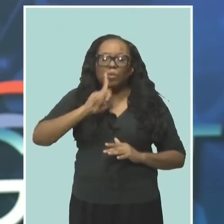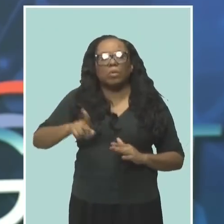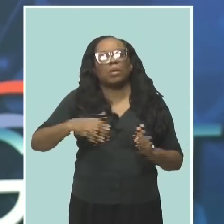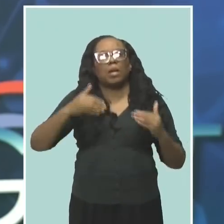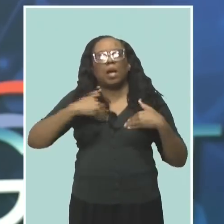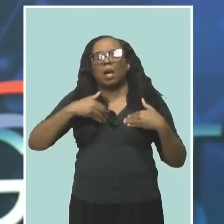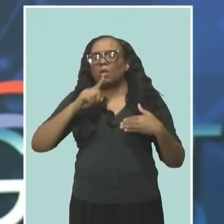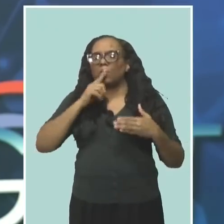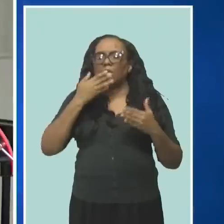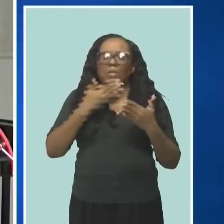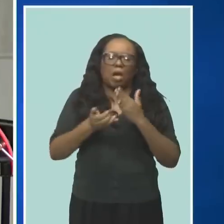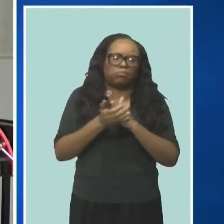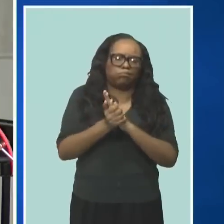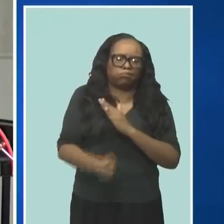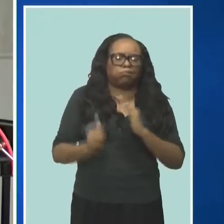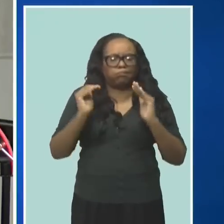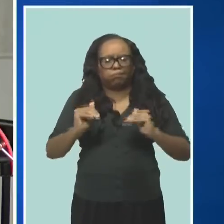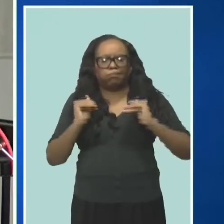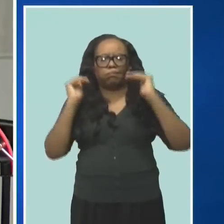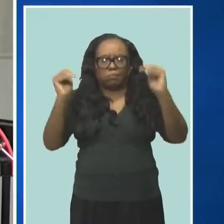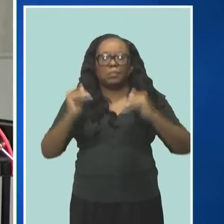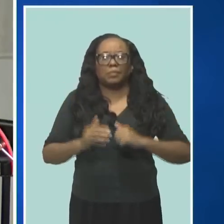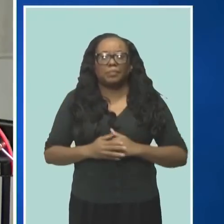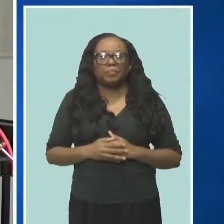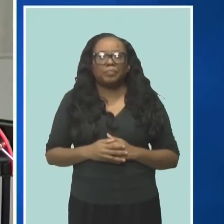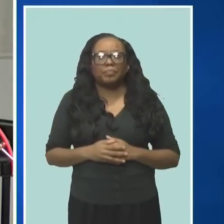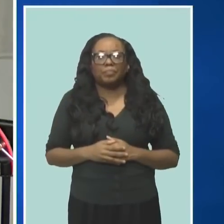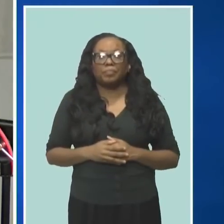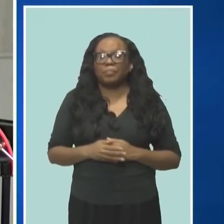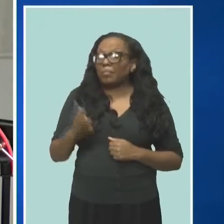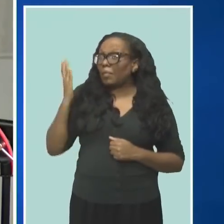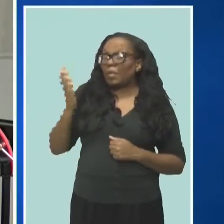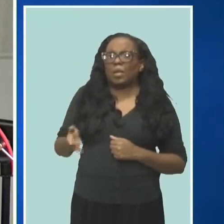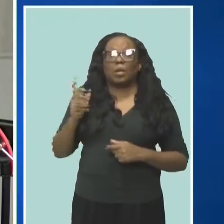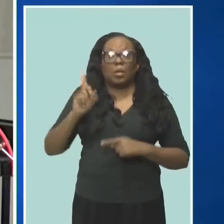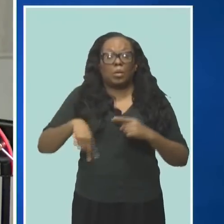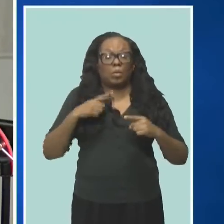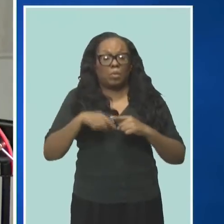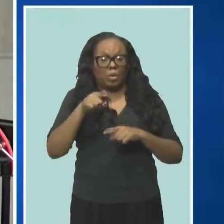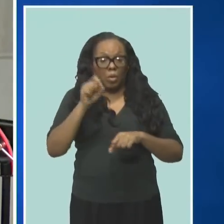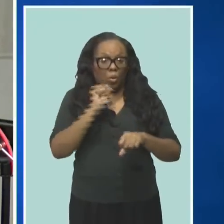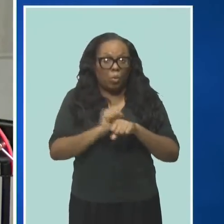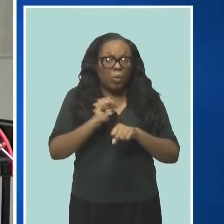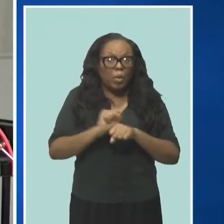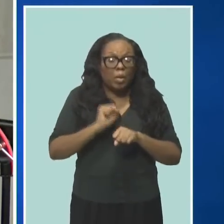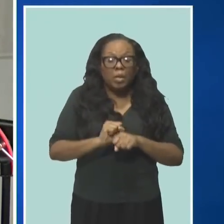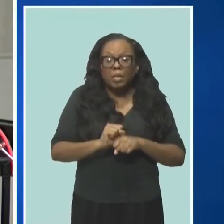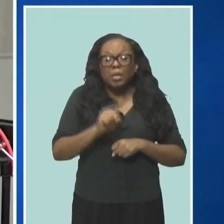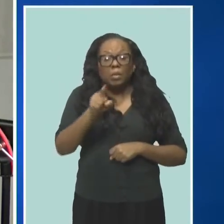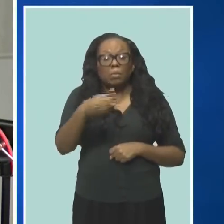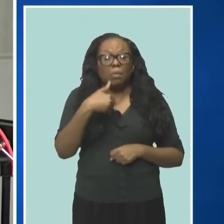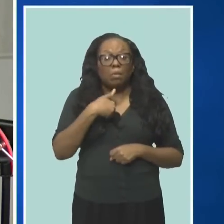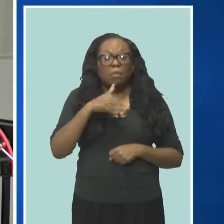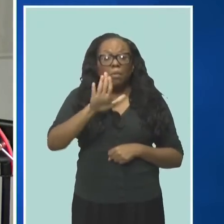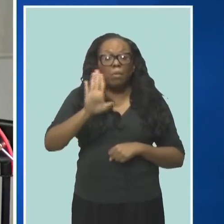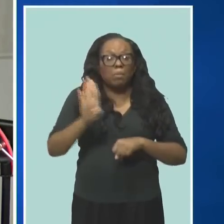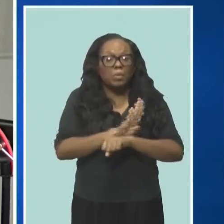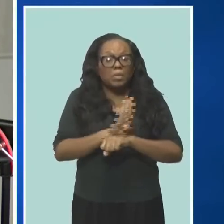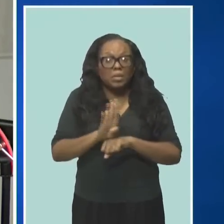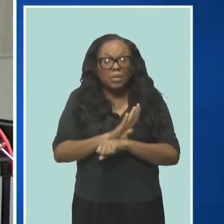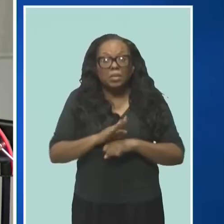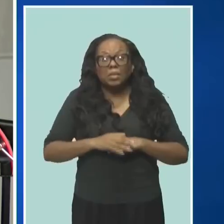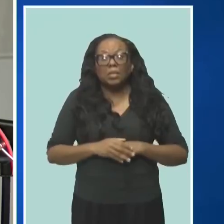purpose. When you re-engage fully in the world of work, either as entrepreneurs or as employees, you